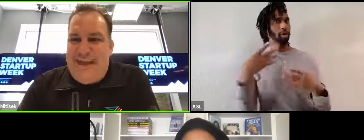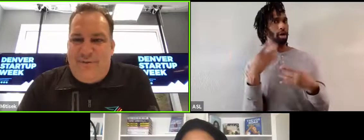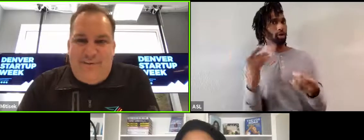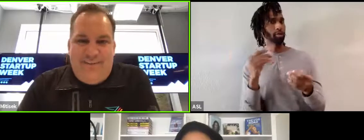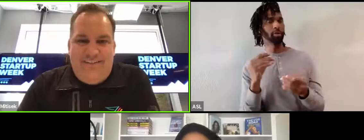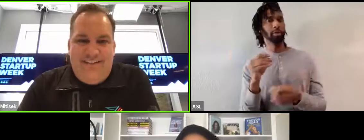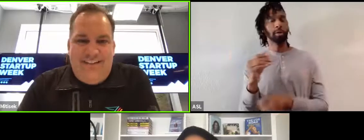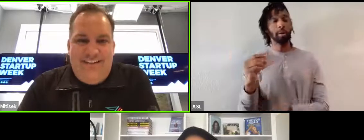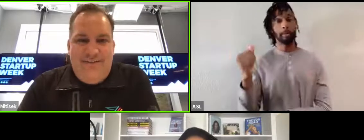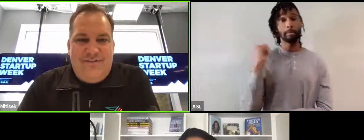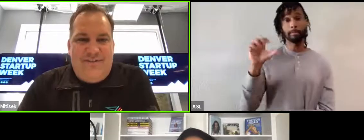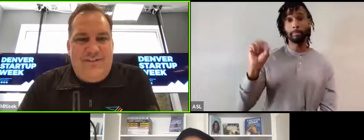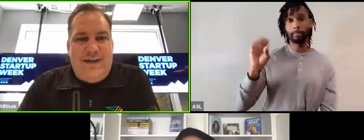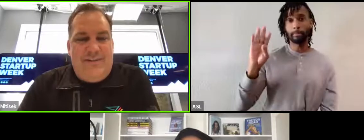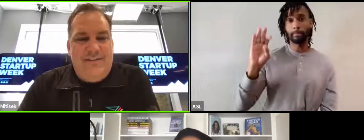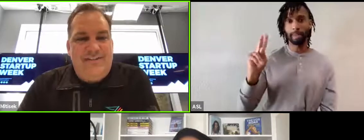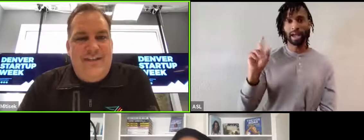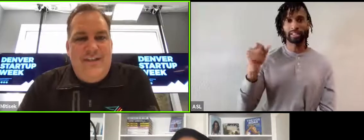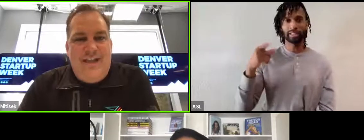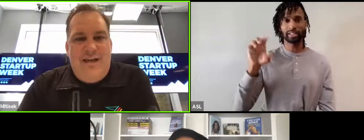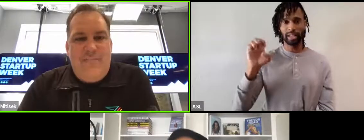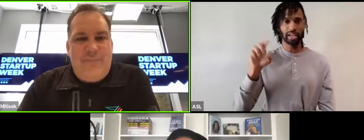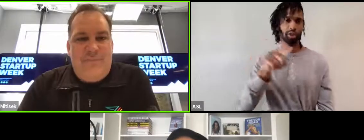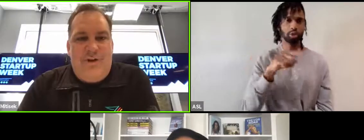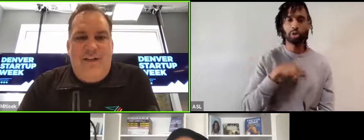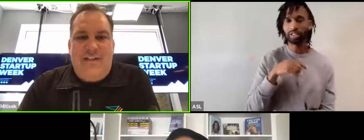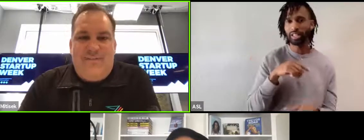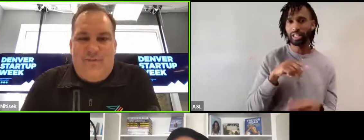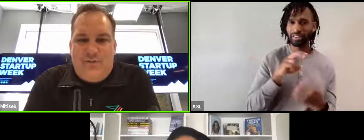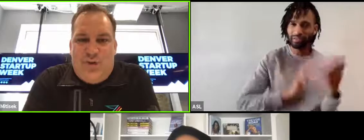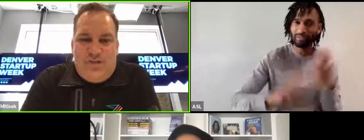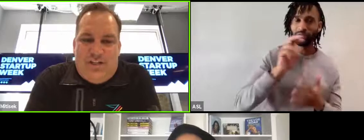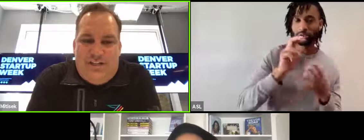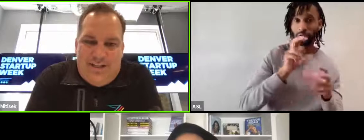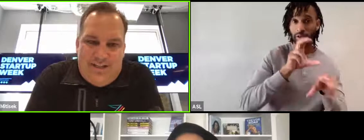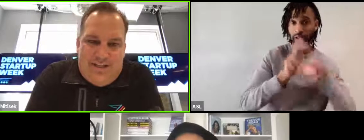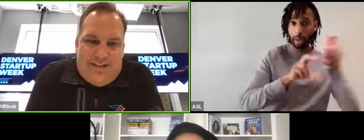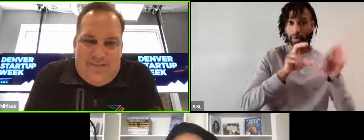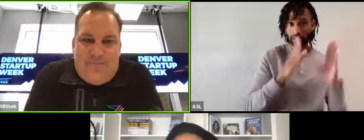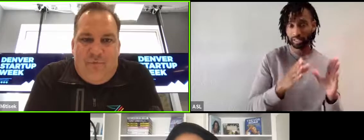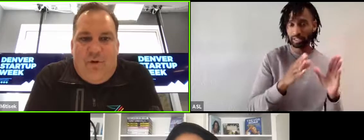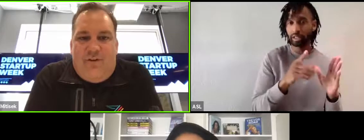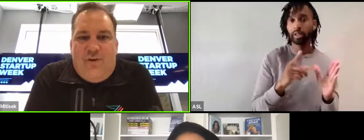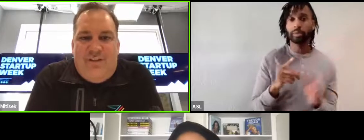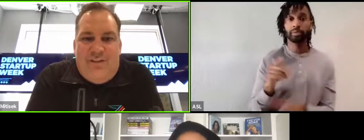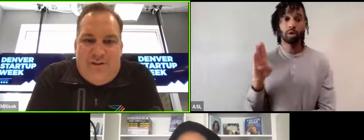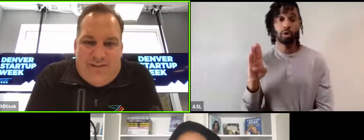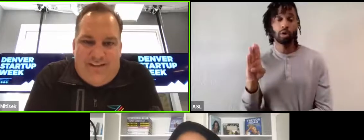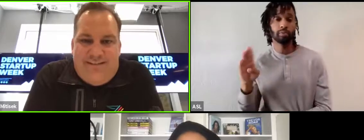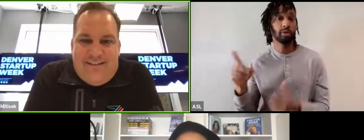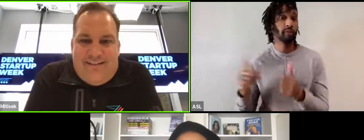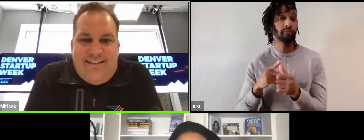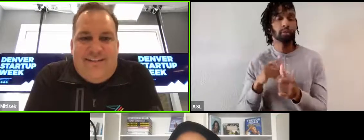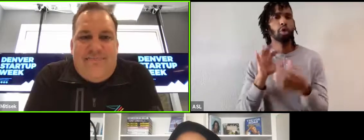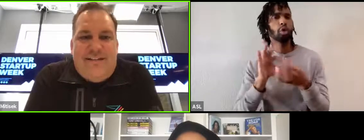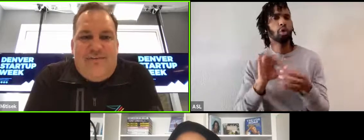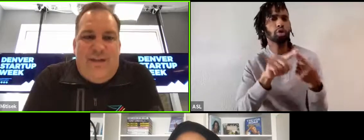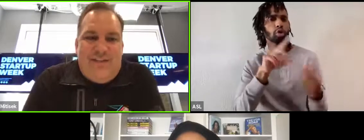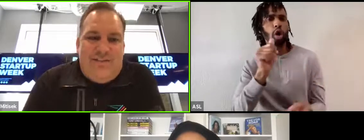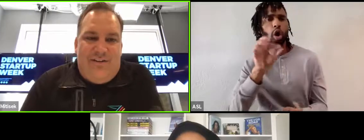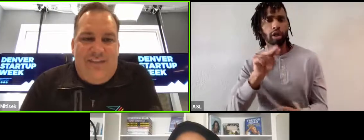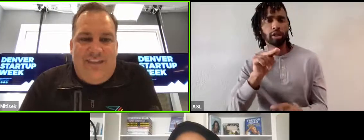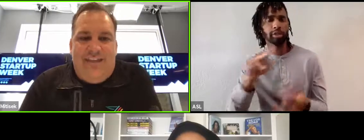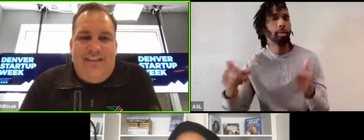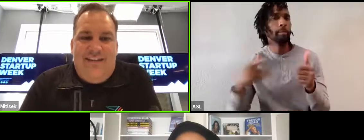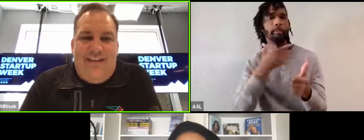Backstage Capital and you as a venture capitalist. Bharath asked the first question. What, according to you, Arlan, is the best